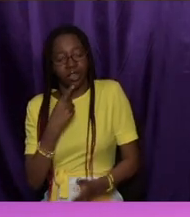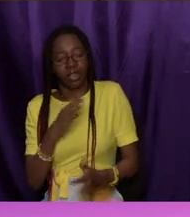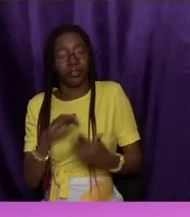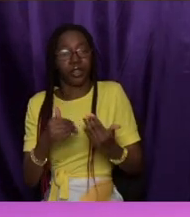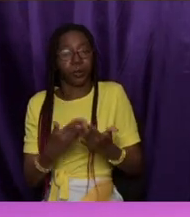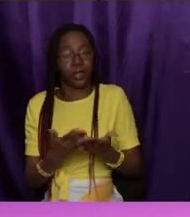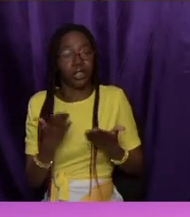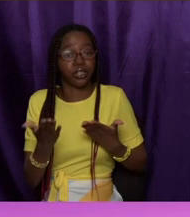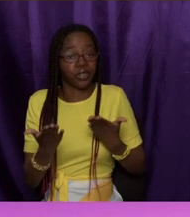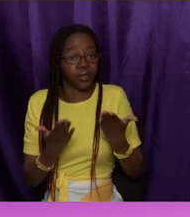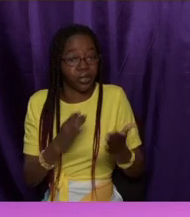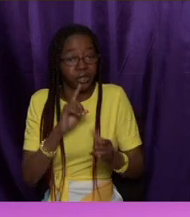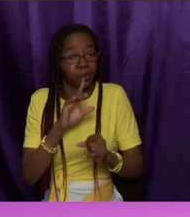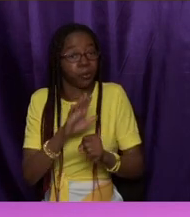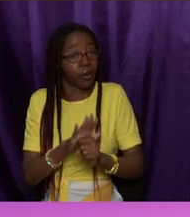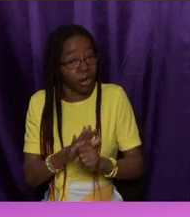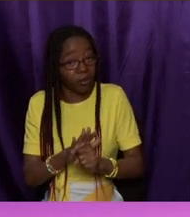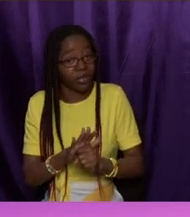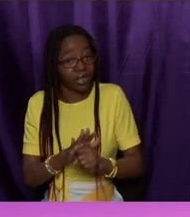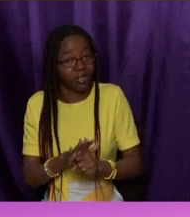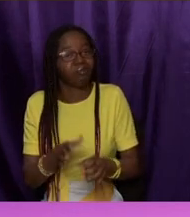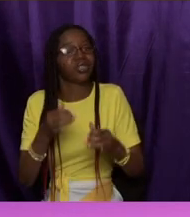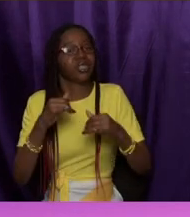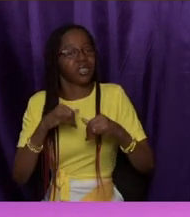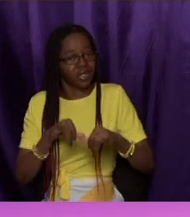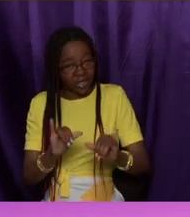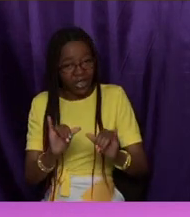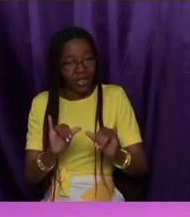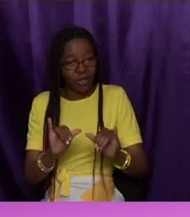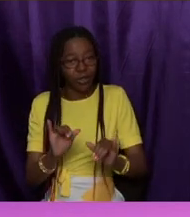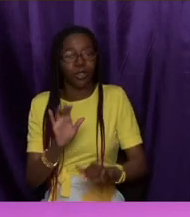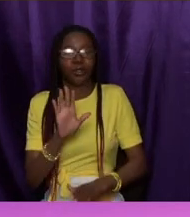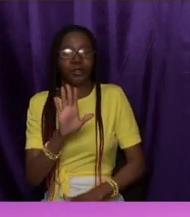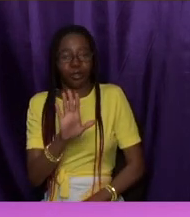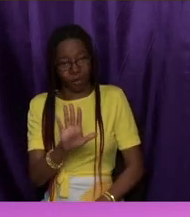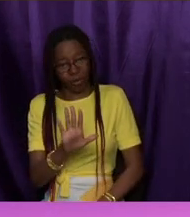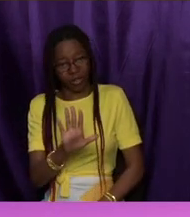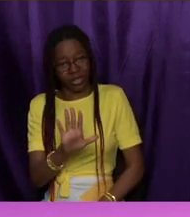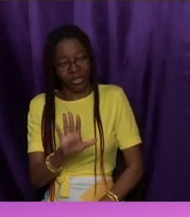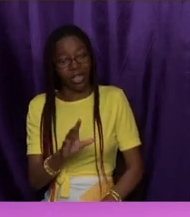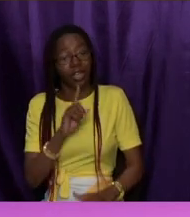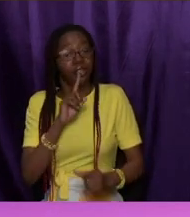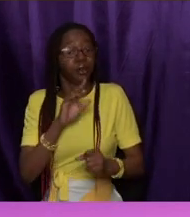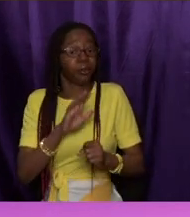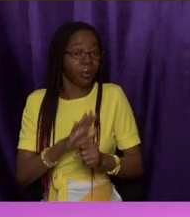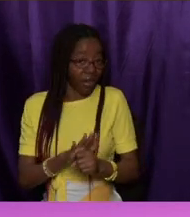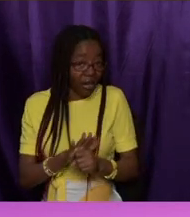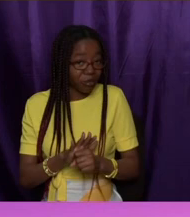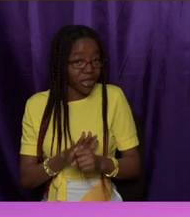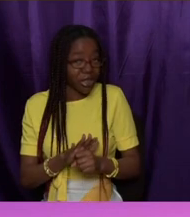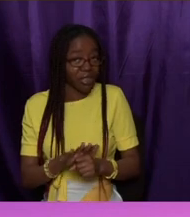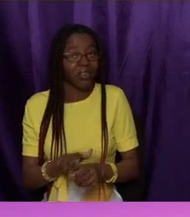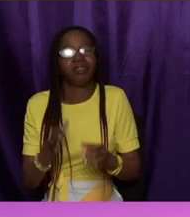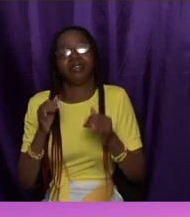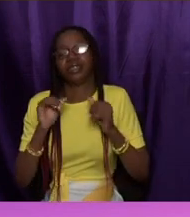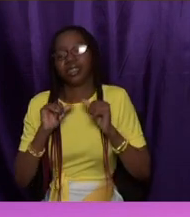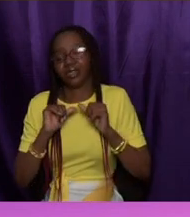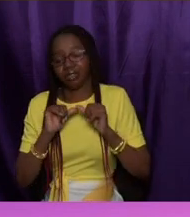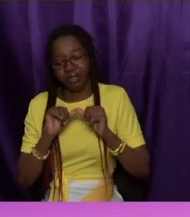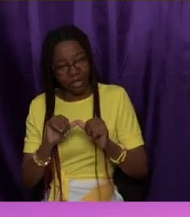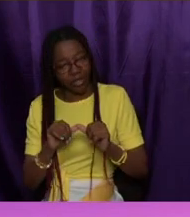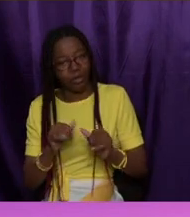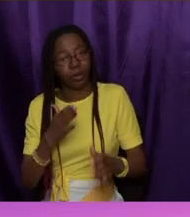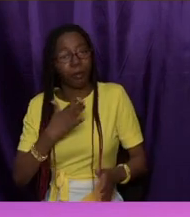the time. The promise is still your promise. The promise is